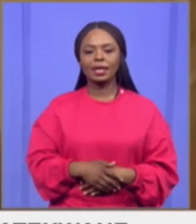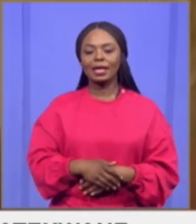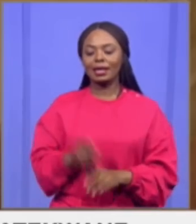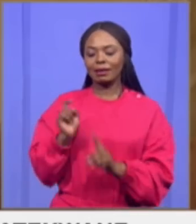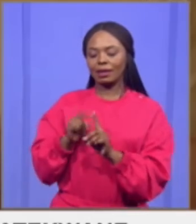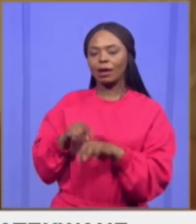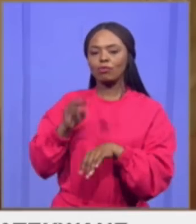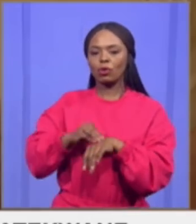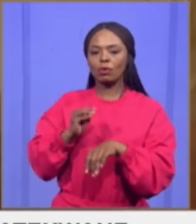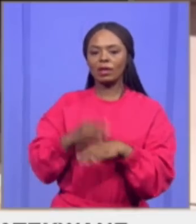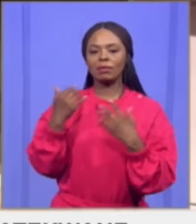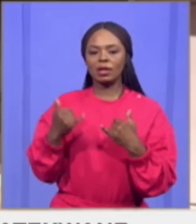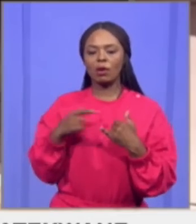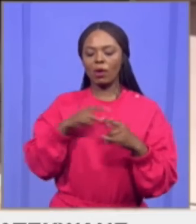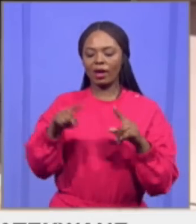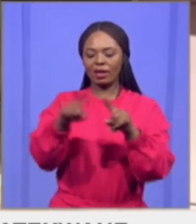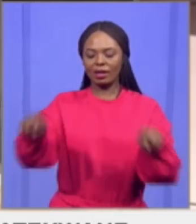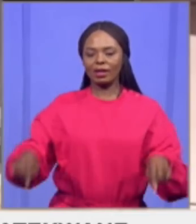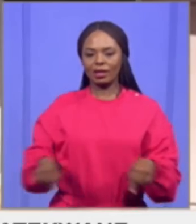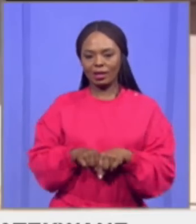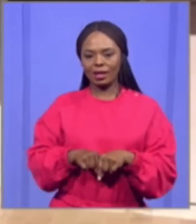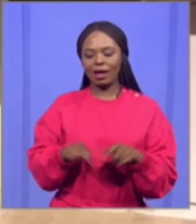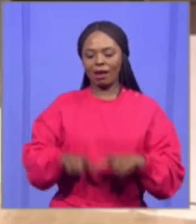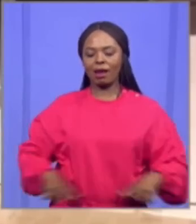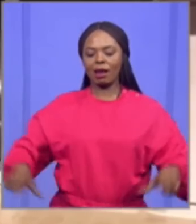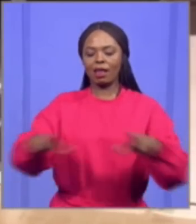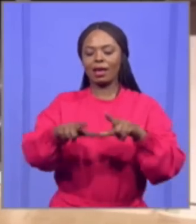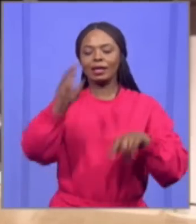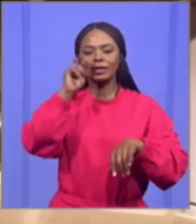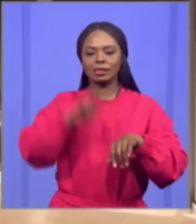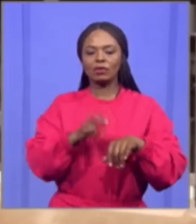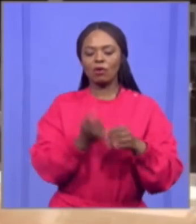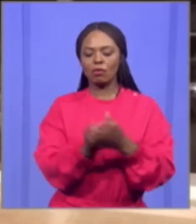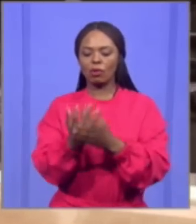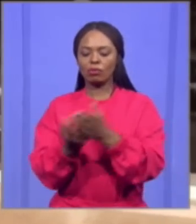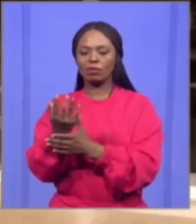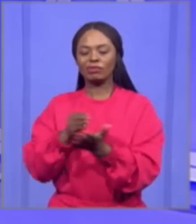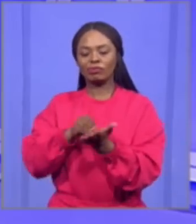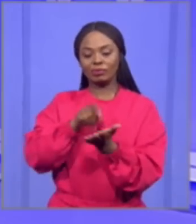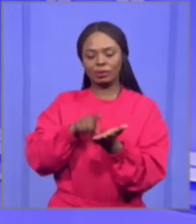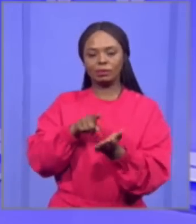ba le polasi eo haufinyana e tla hlahisa dihlahiswa tsa hae ka bongata bo boholo.